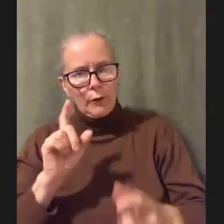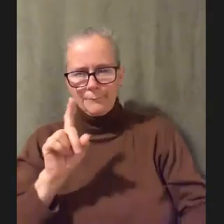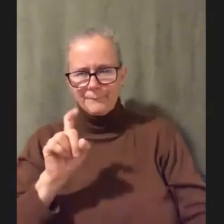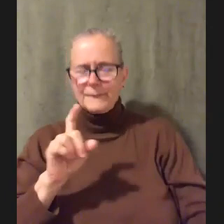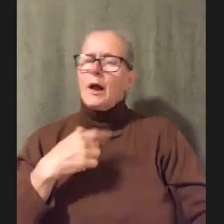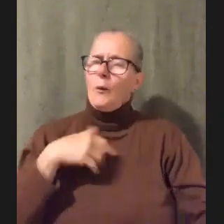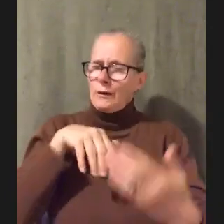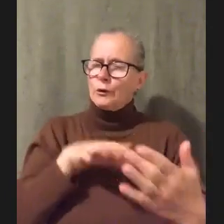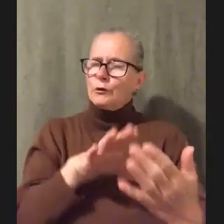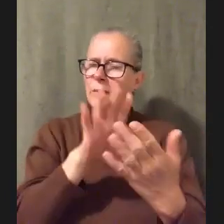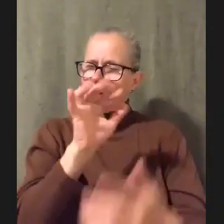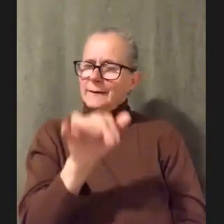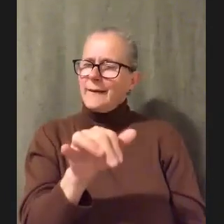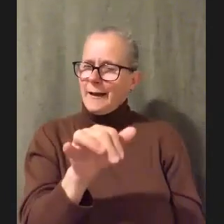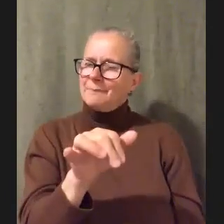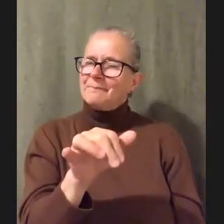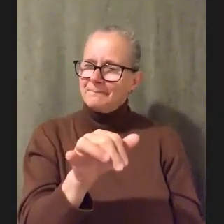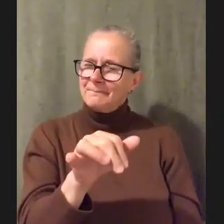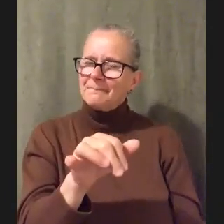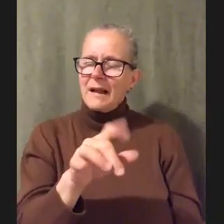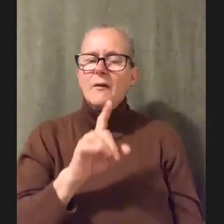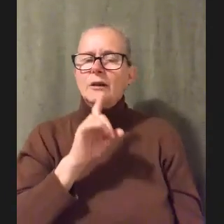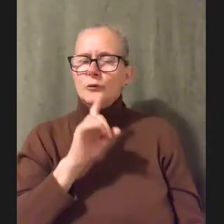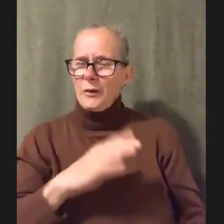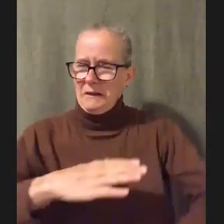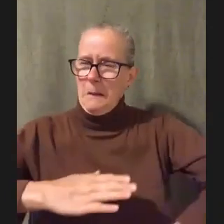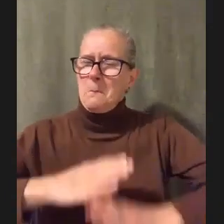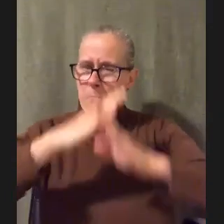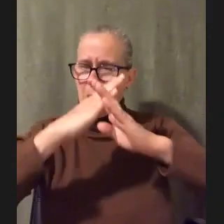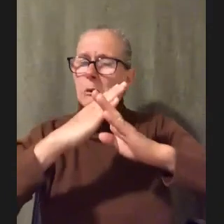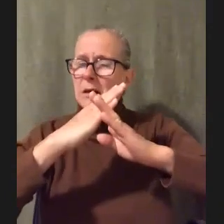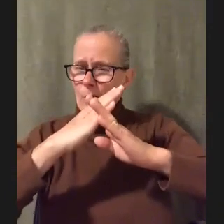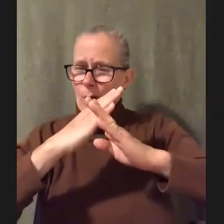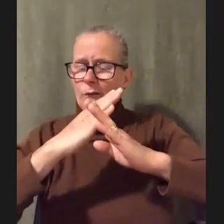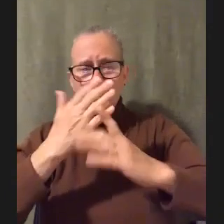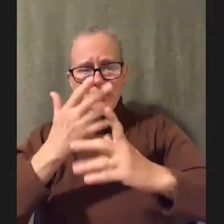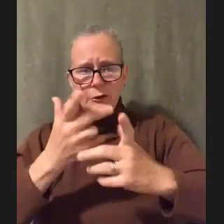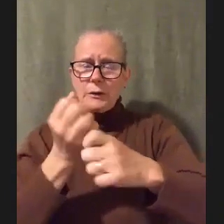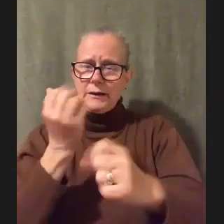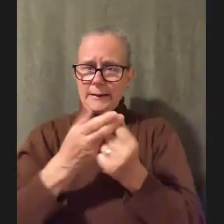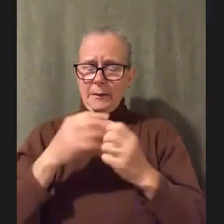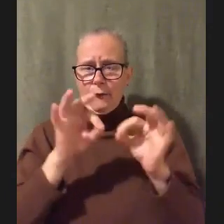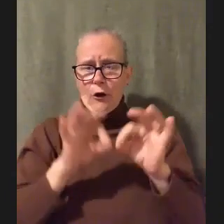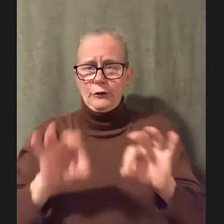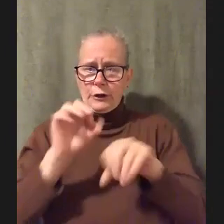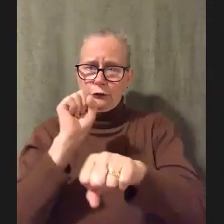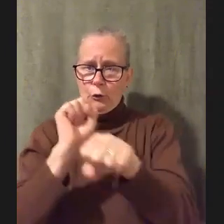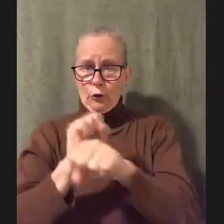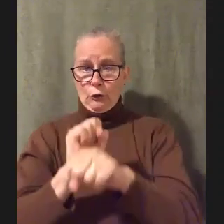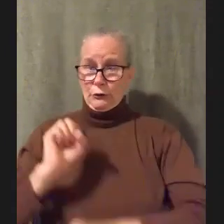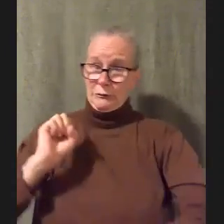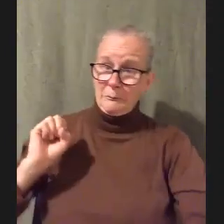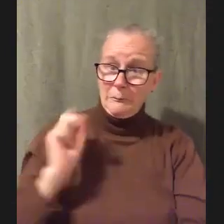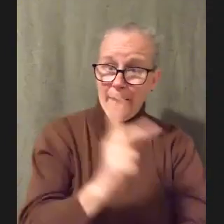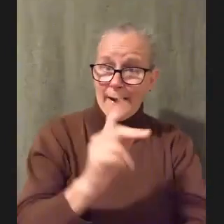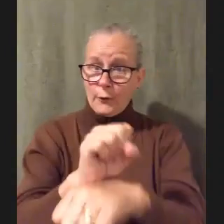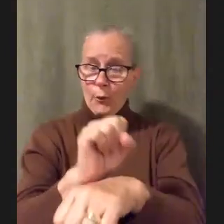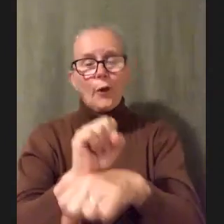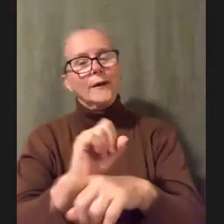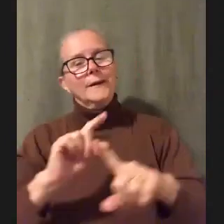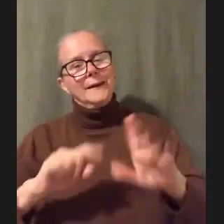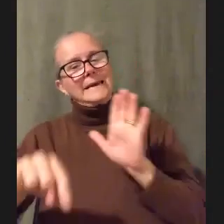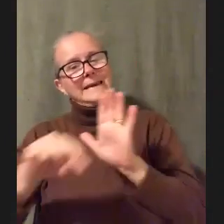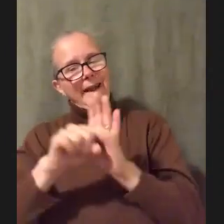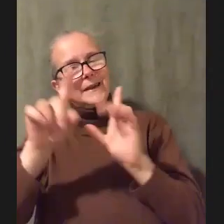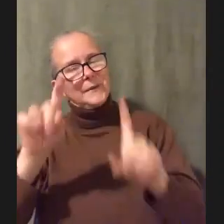that. That's a pretty big barrier to getting some of our essential workers back to work. While negative testing